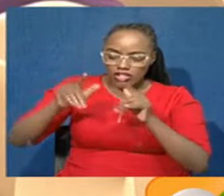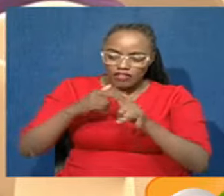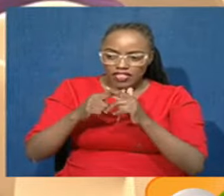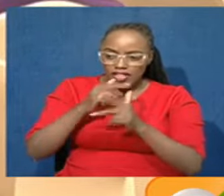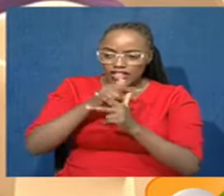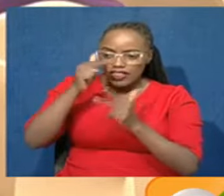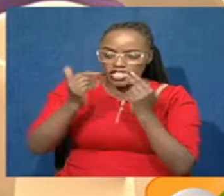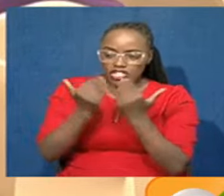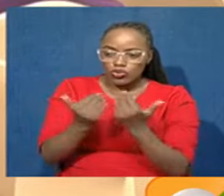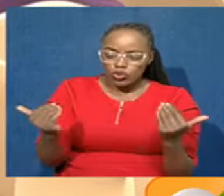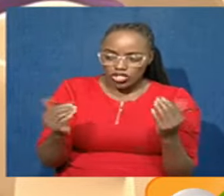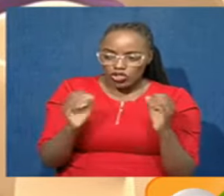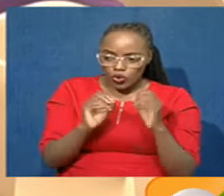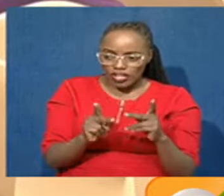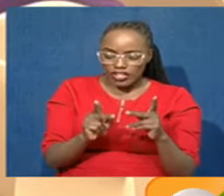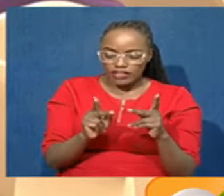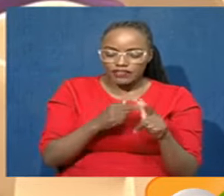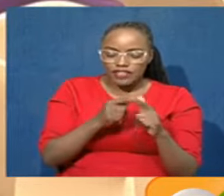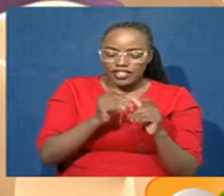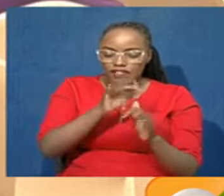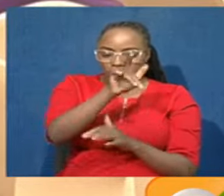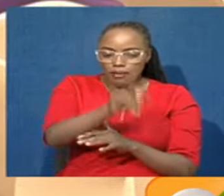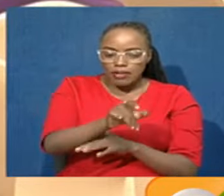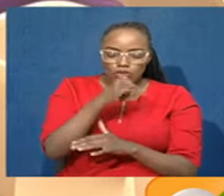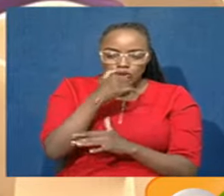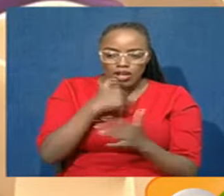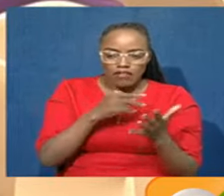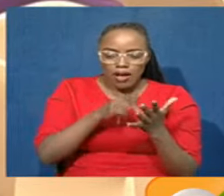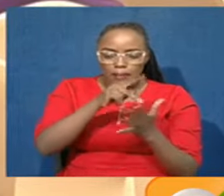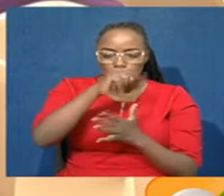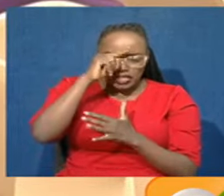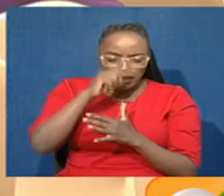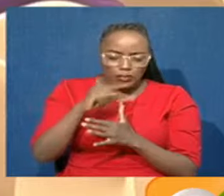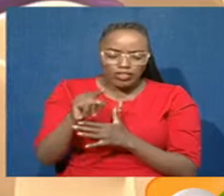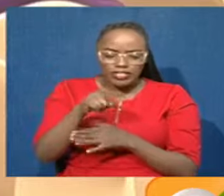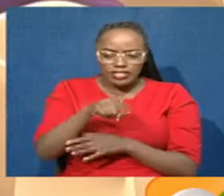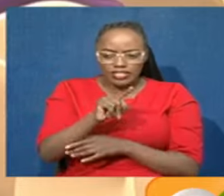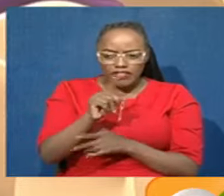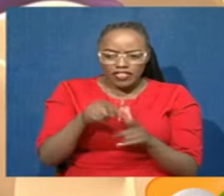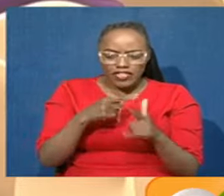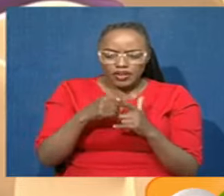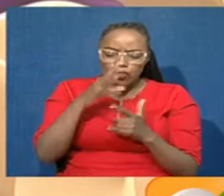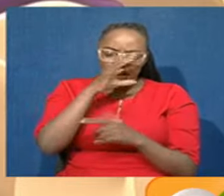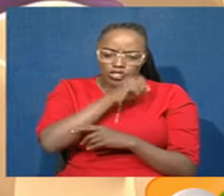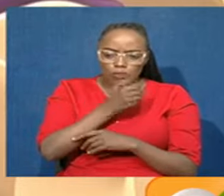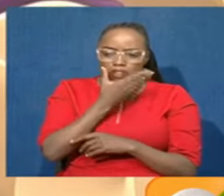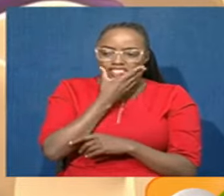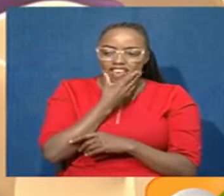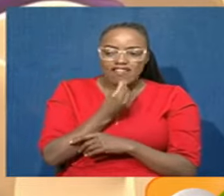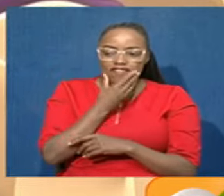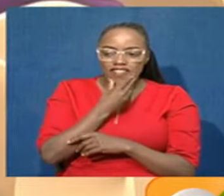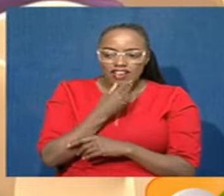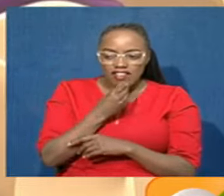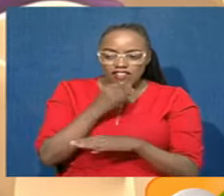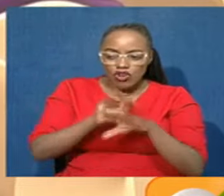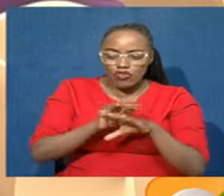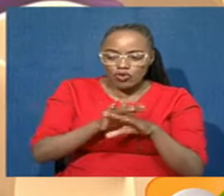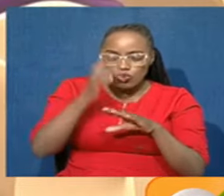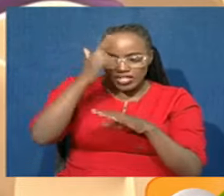2 adults and 3 children, so if one person is the one that has bought the policy, let's assume it's the father, for no good reason